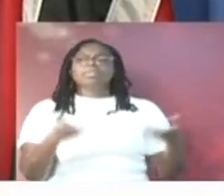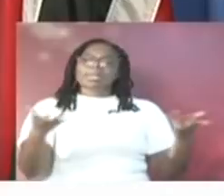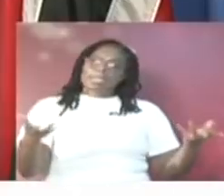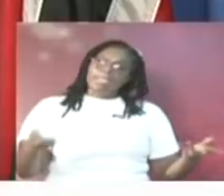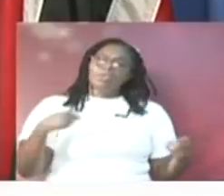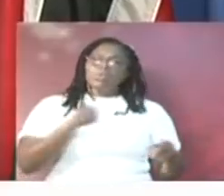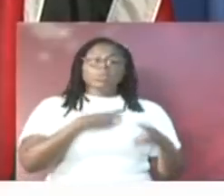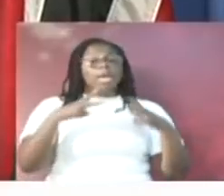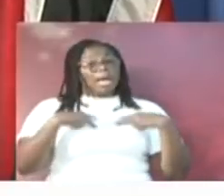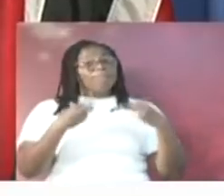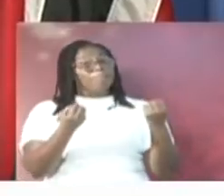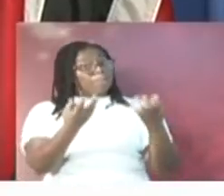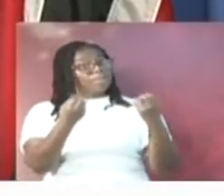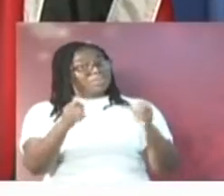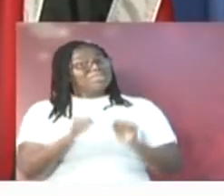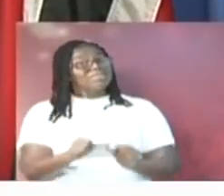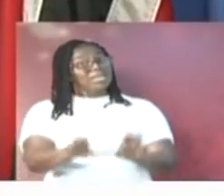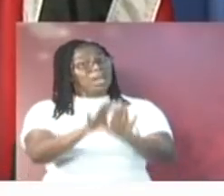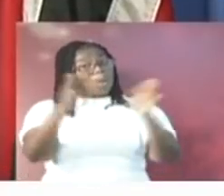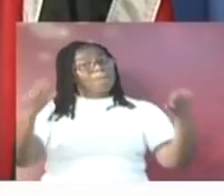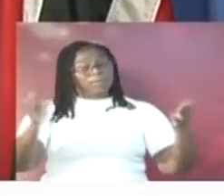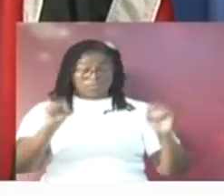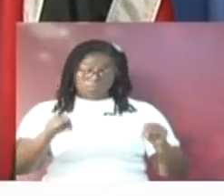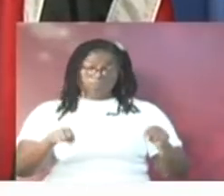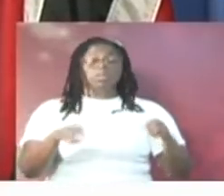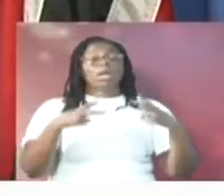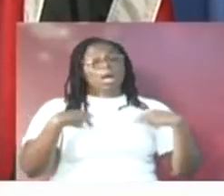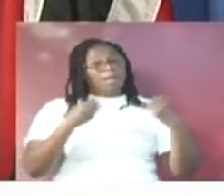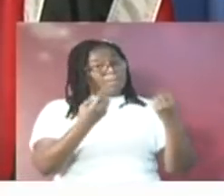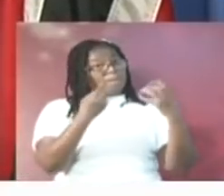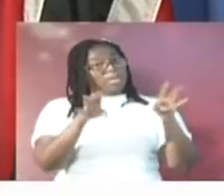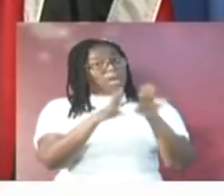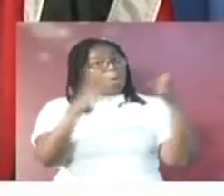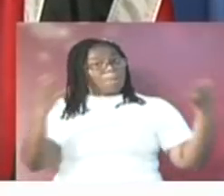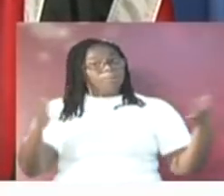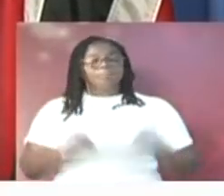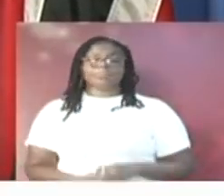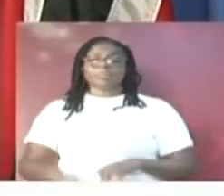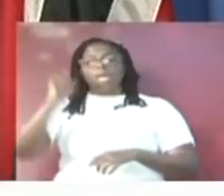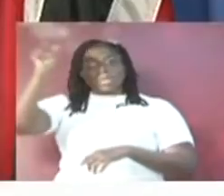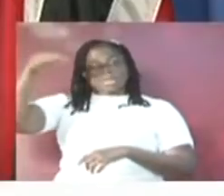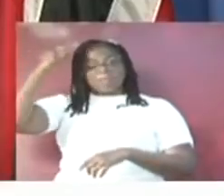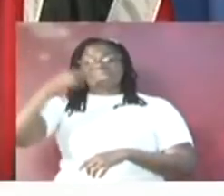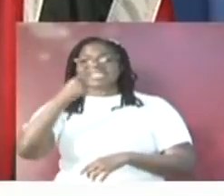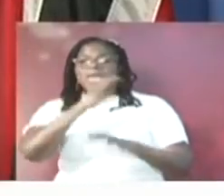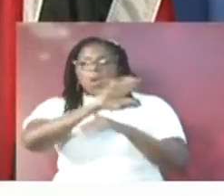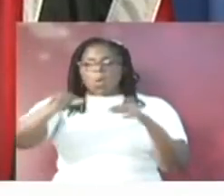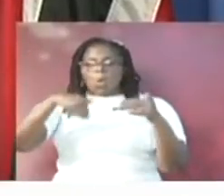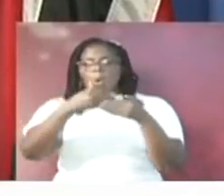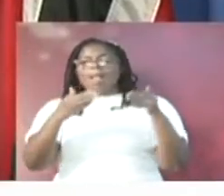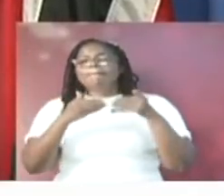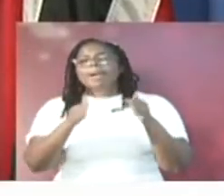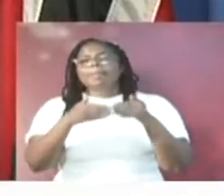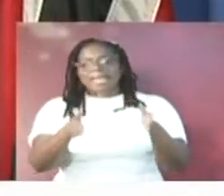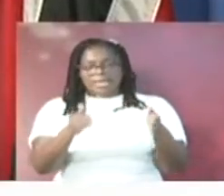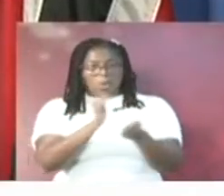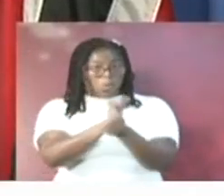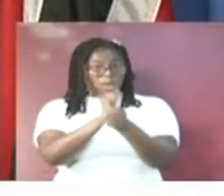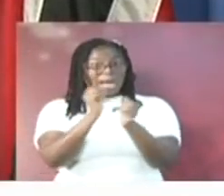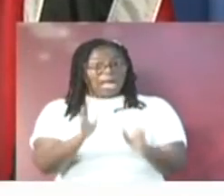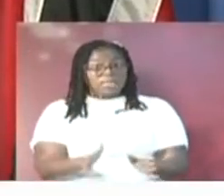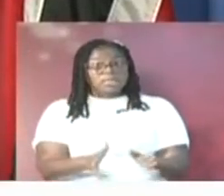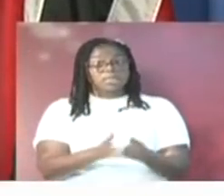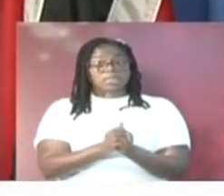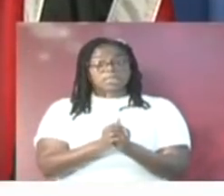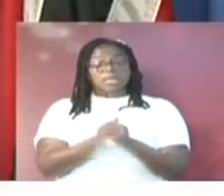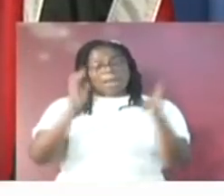The government, guaranteeing an income to its employees, have taken a significant